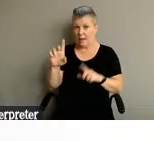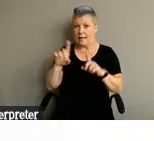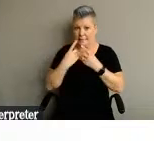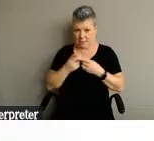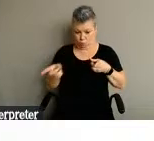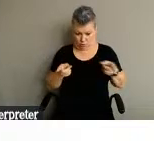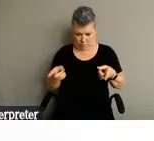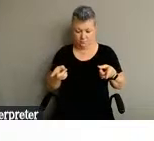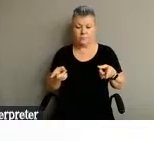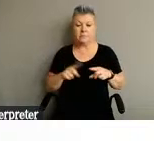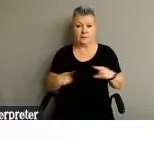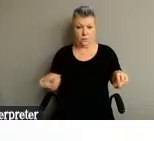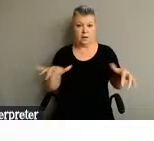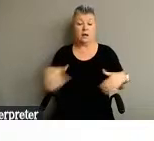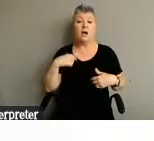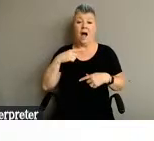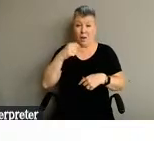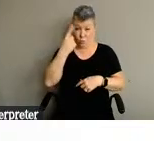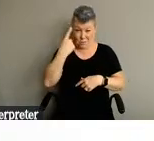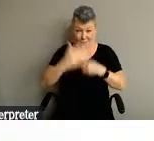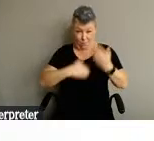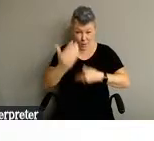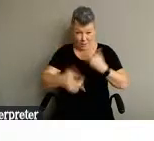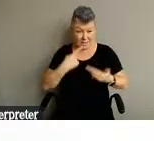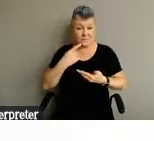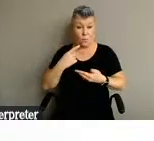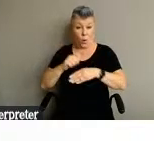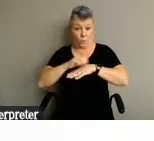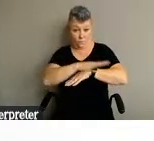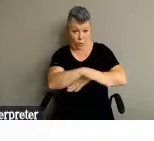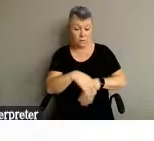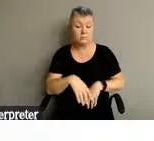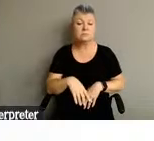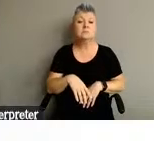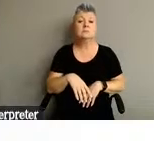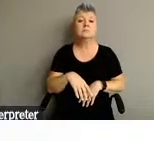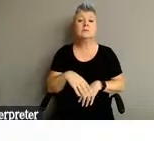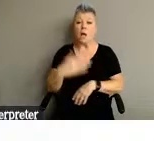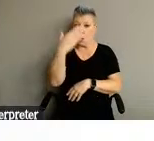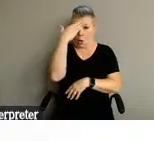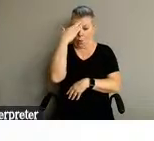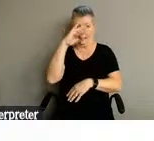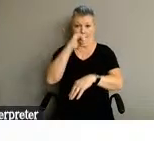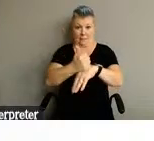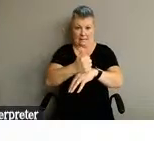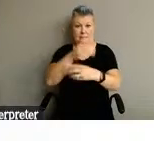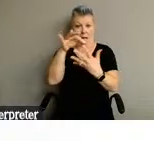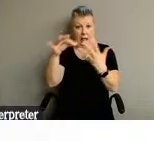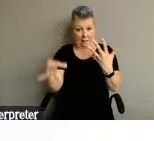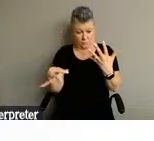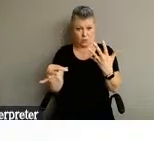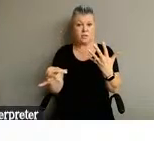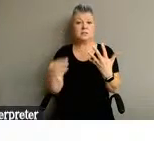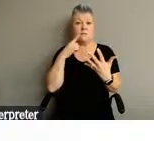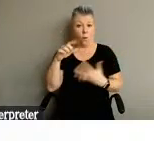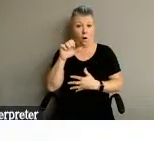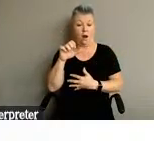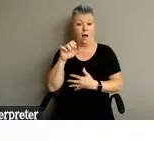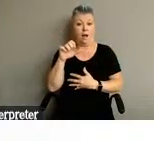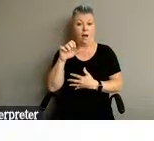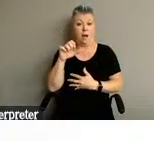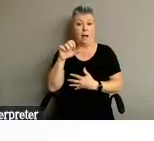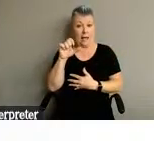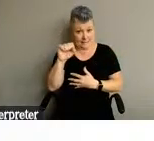for referral, for evaluation, knowing the placement options offered at SSD for students who